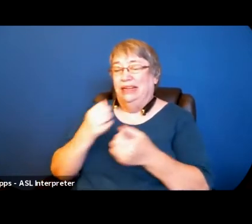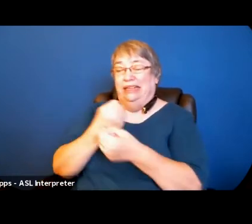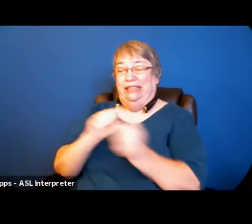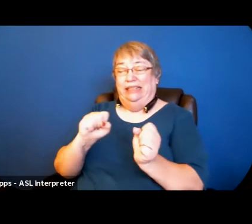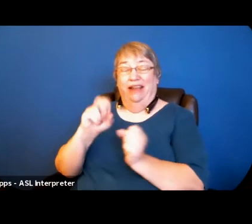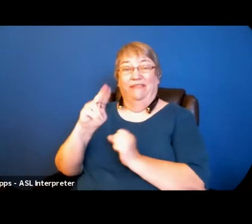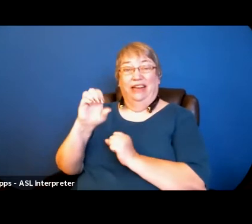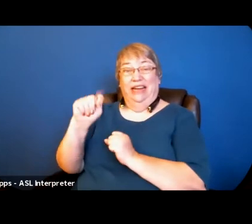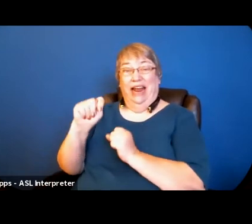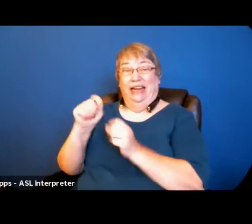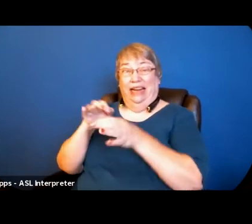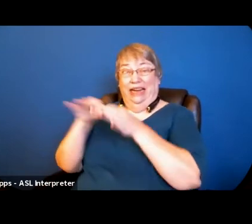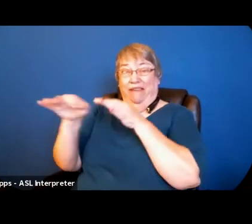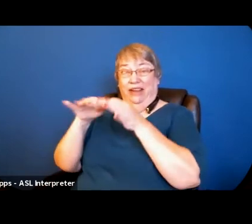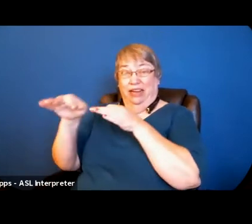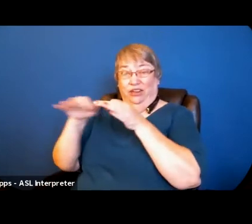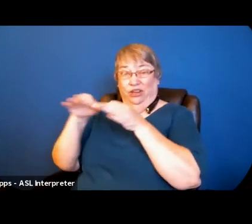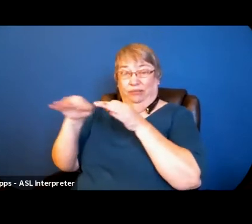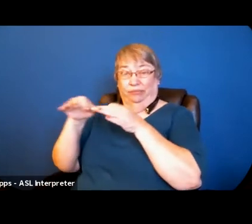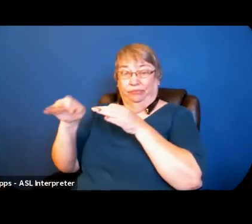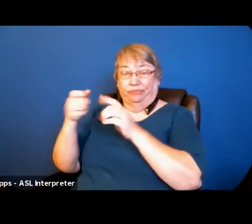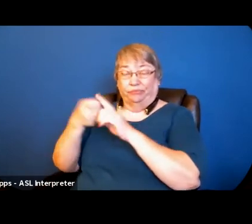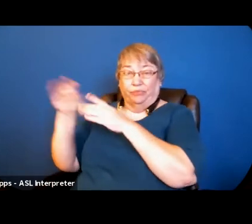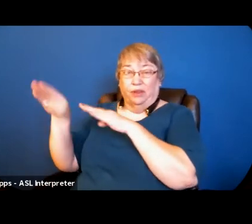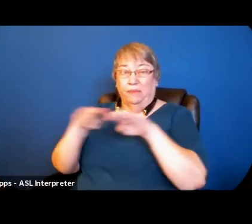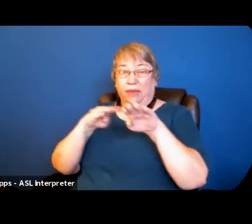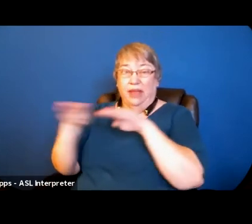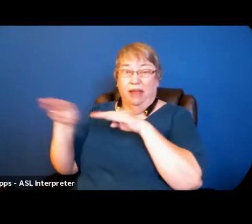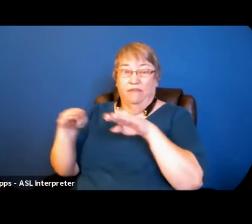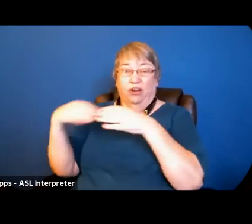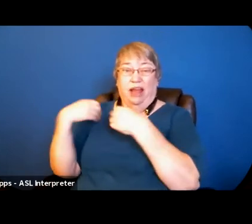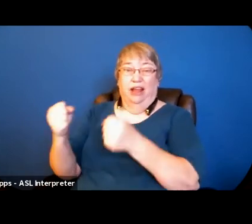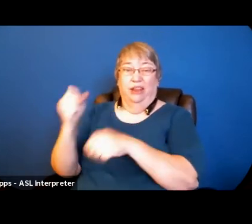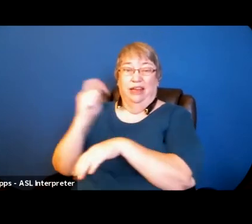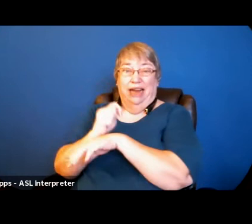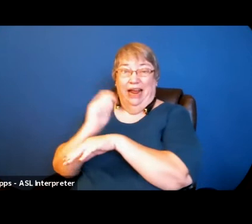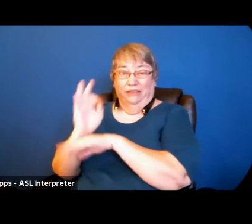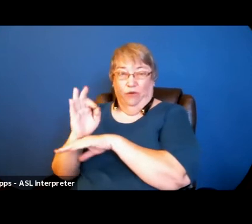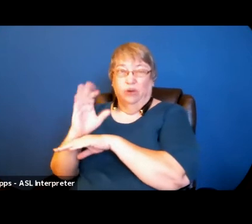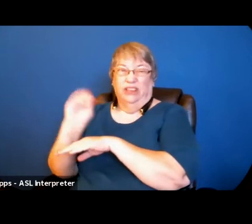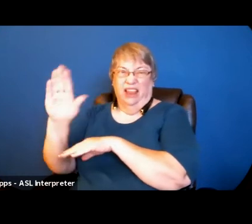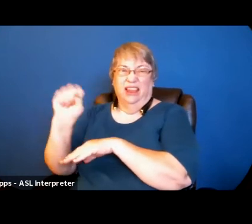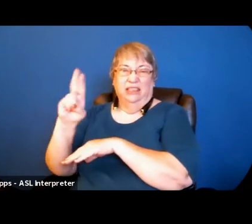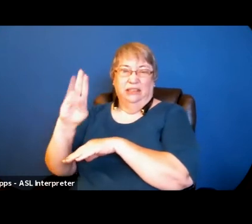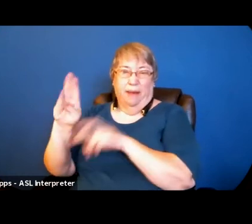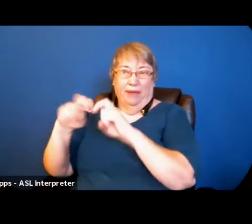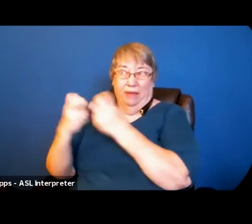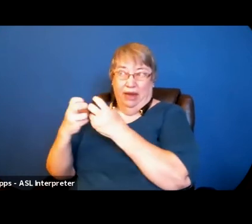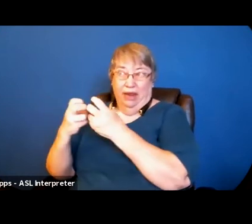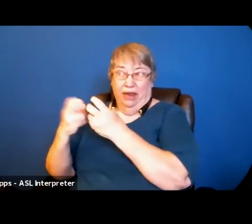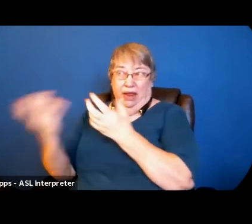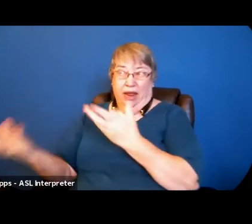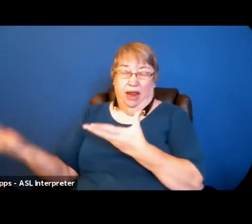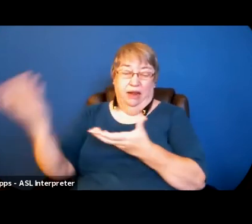was created by the Behavioral Health Task Force and the Safety Net Subcommittee and work together to